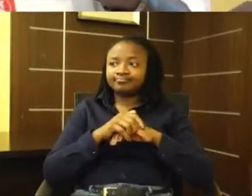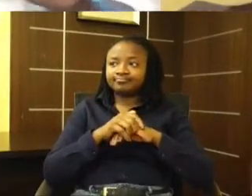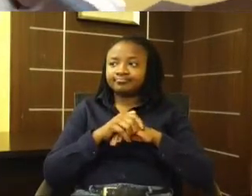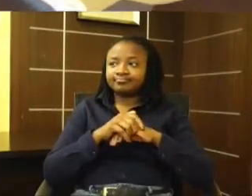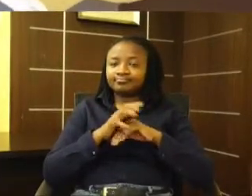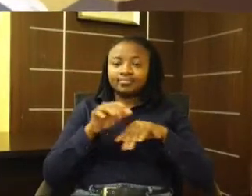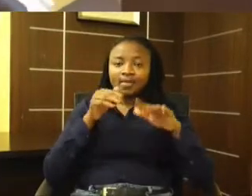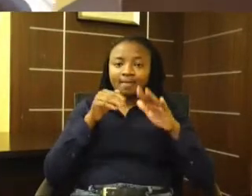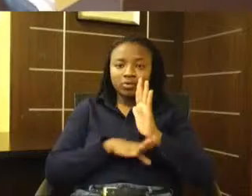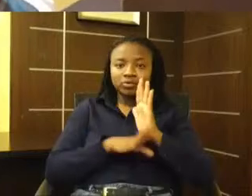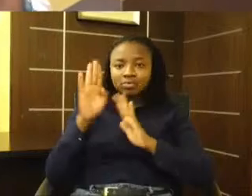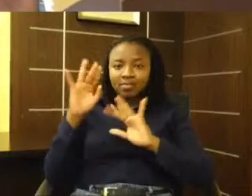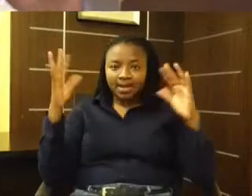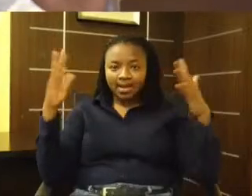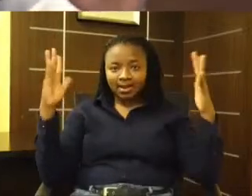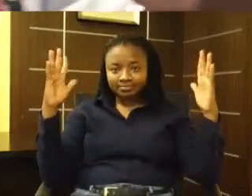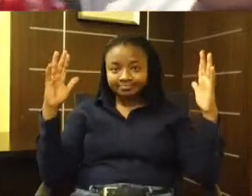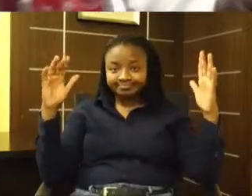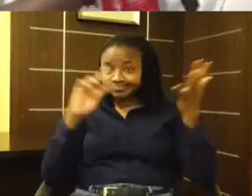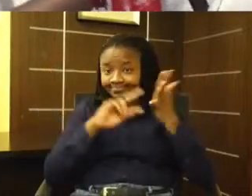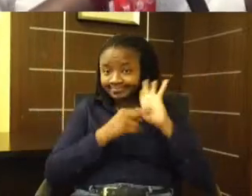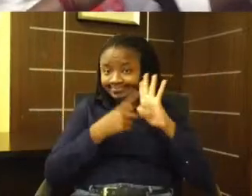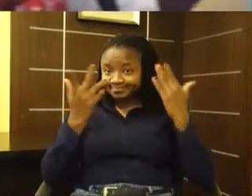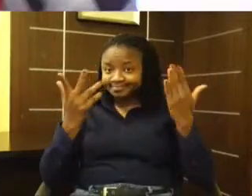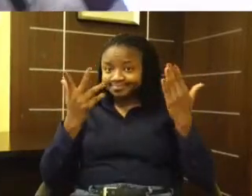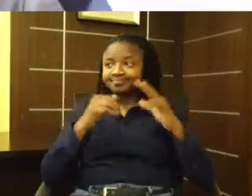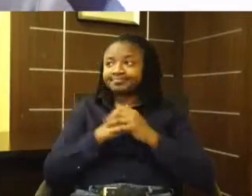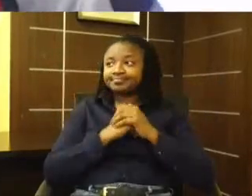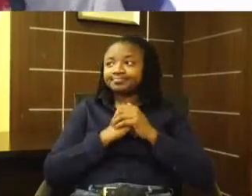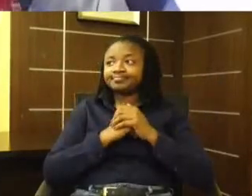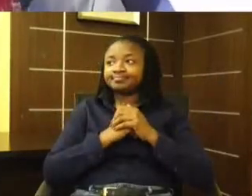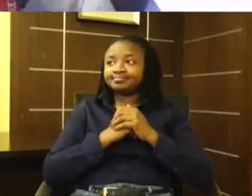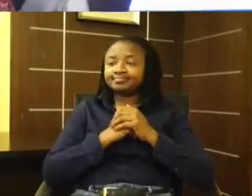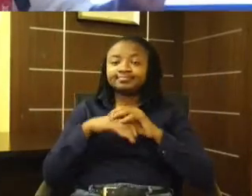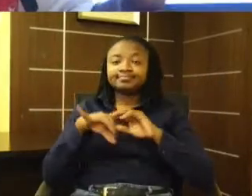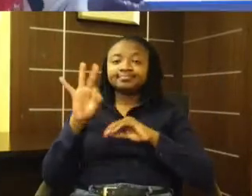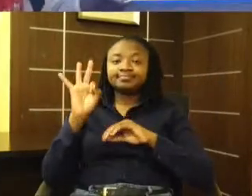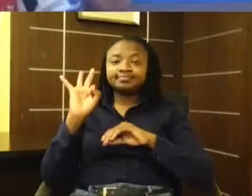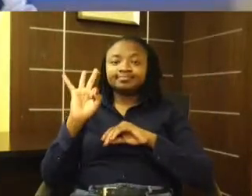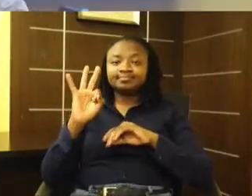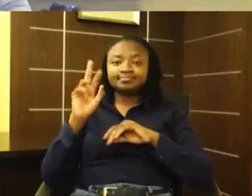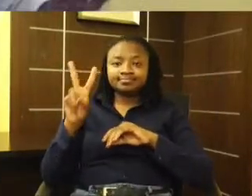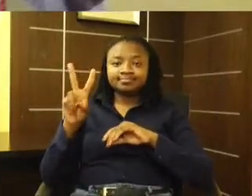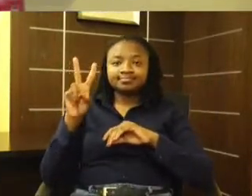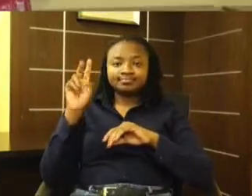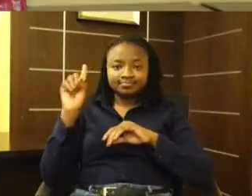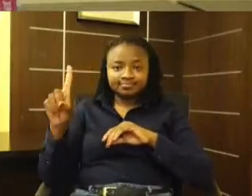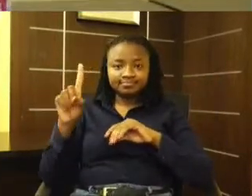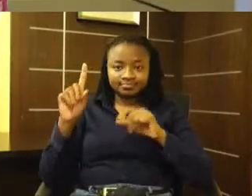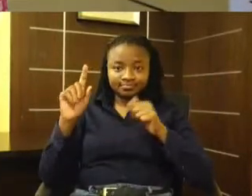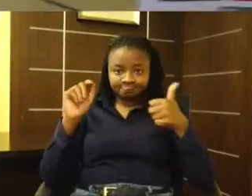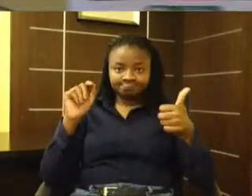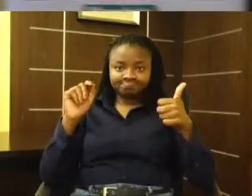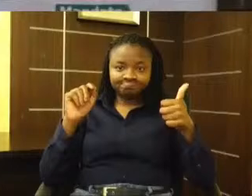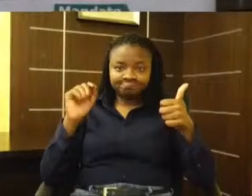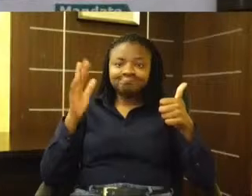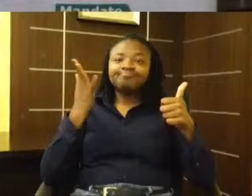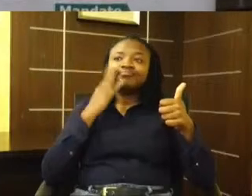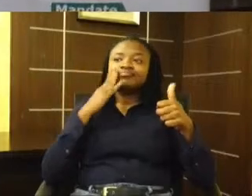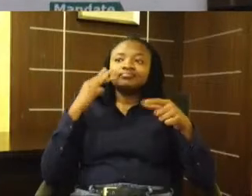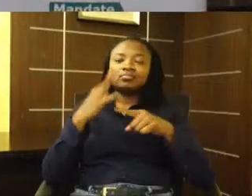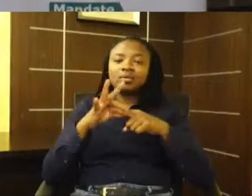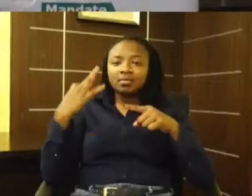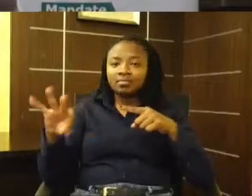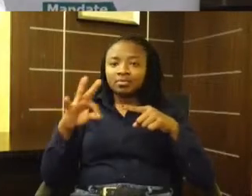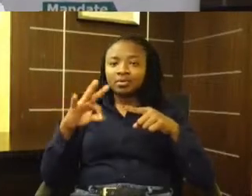Bottom. So if it is bottom up, it is 3, 2, 1. Mama boga ako juu, mtu wa bodaboda